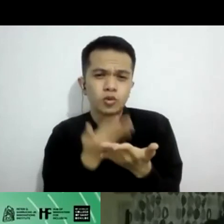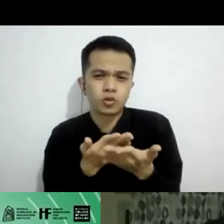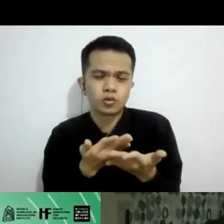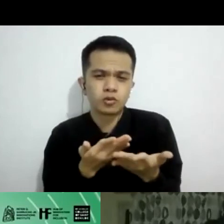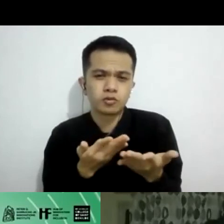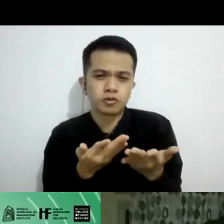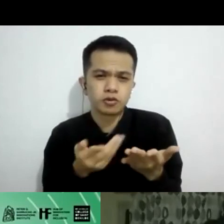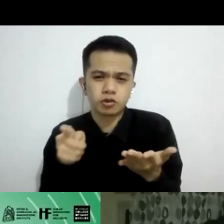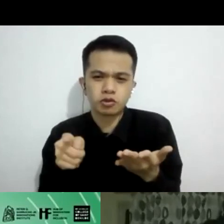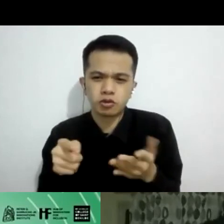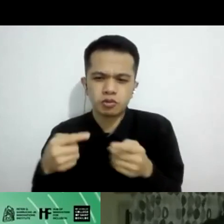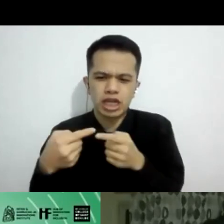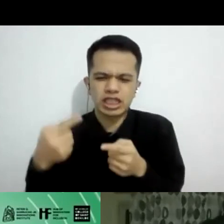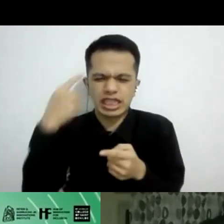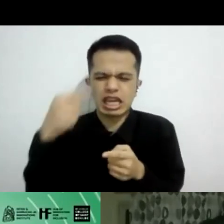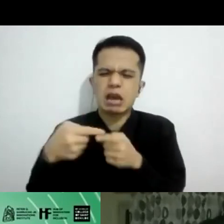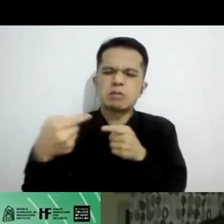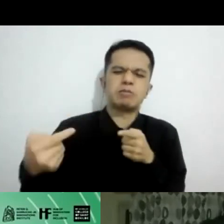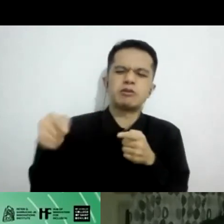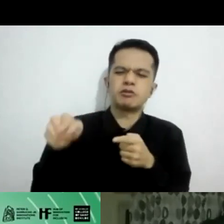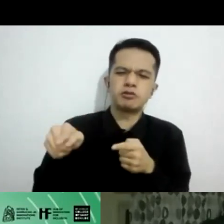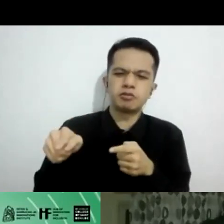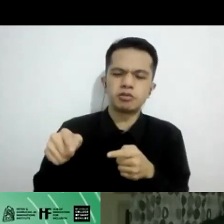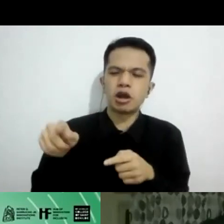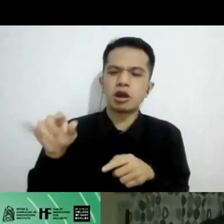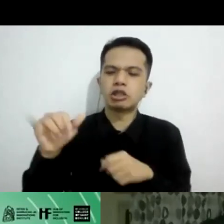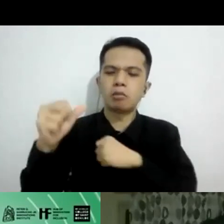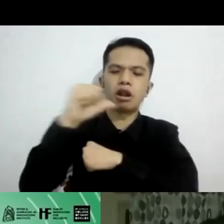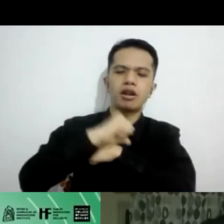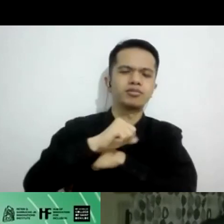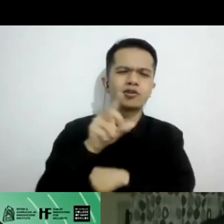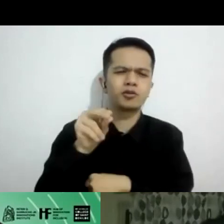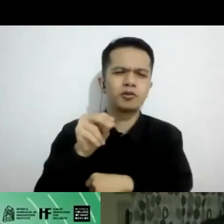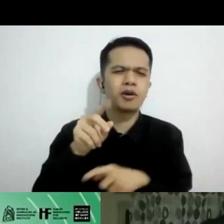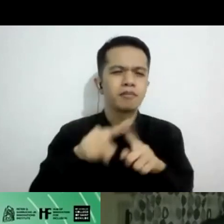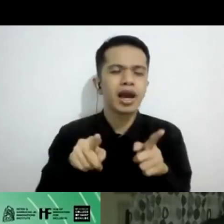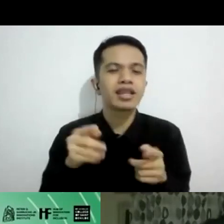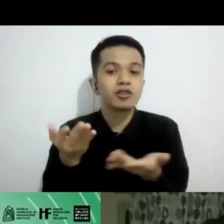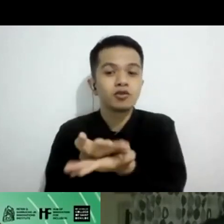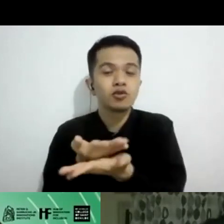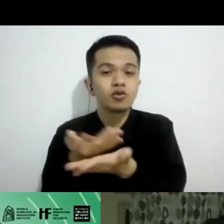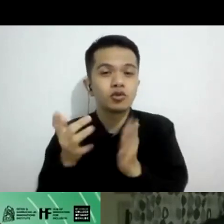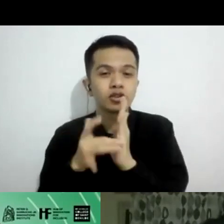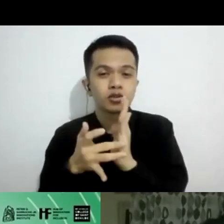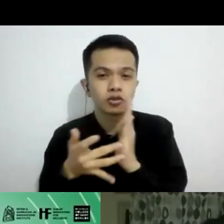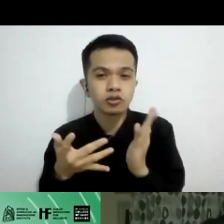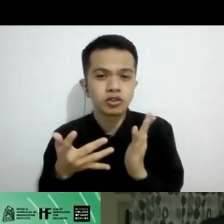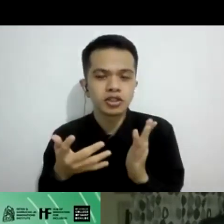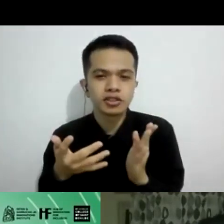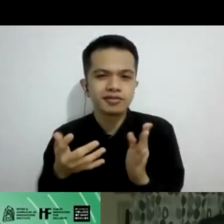as enemies, like that technology is a takeover. But again, to remember that many new technologies are presented